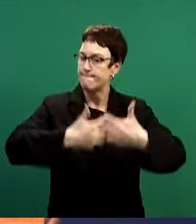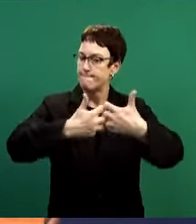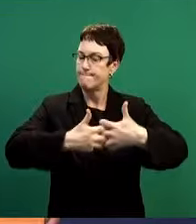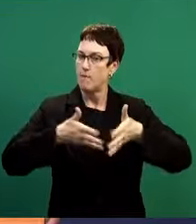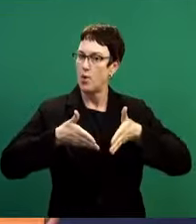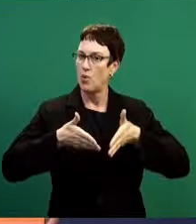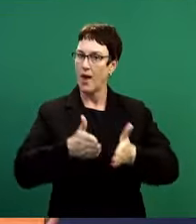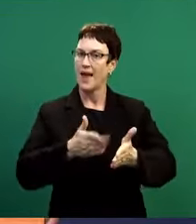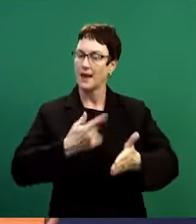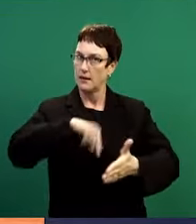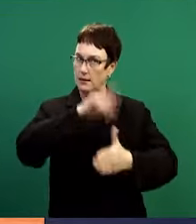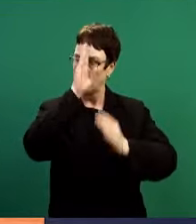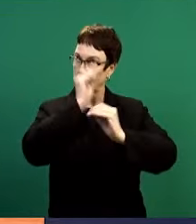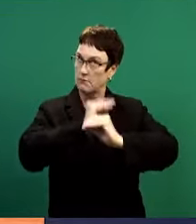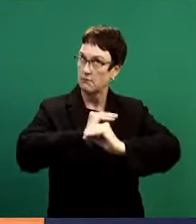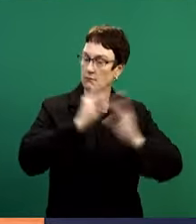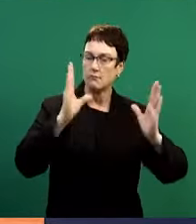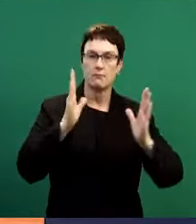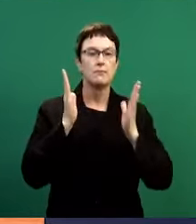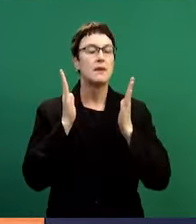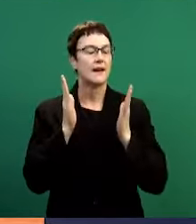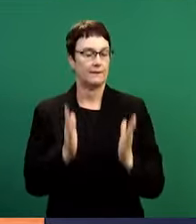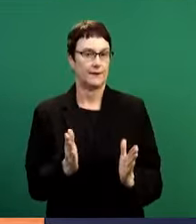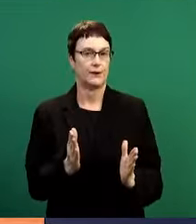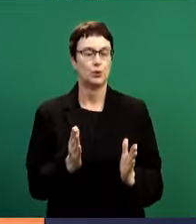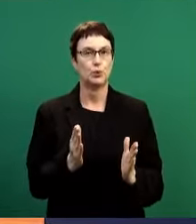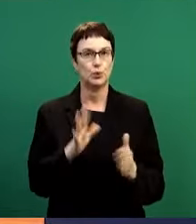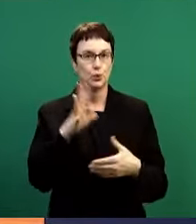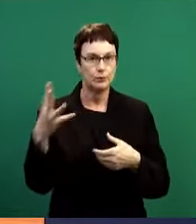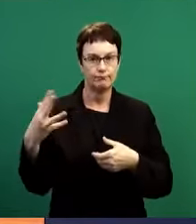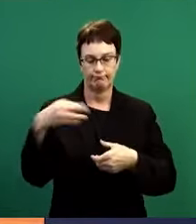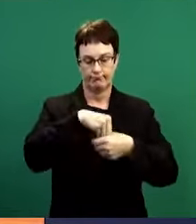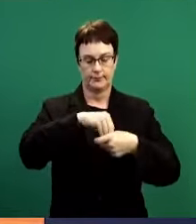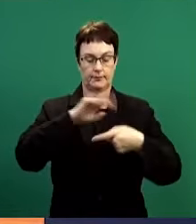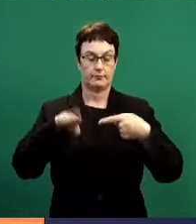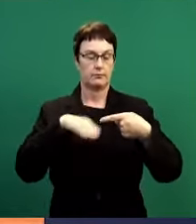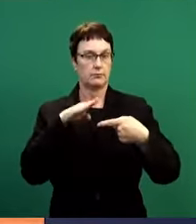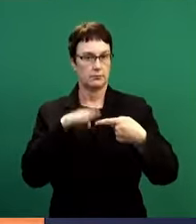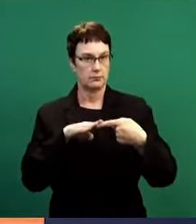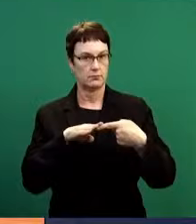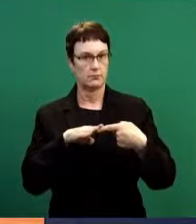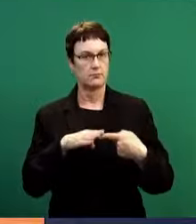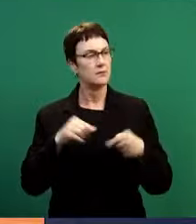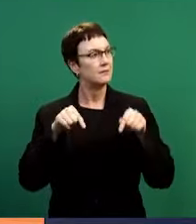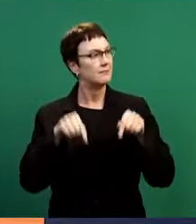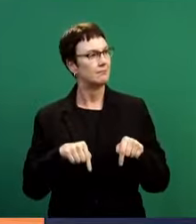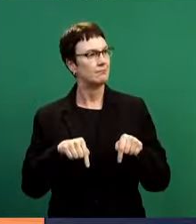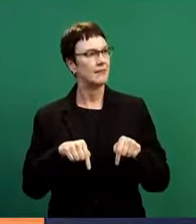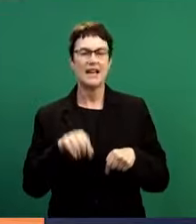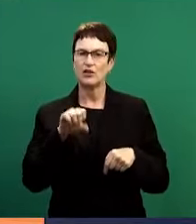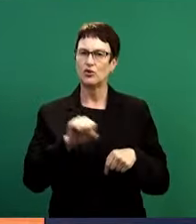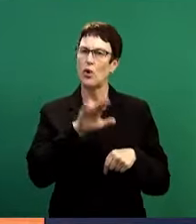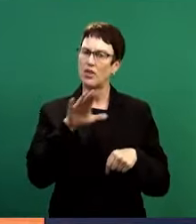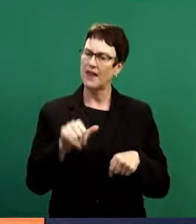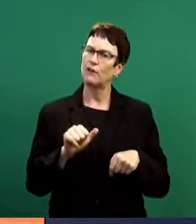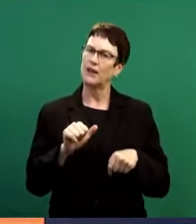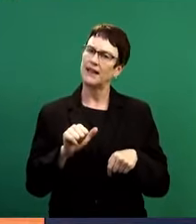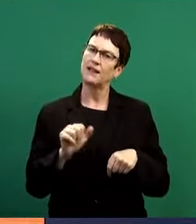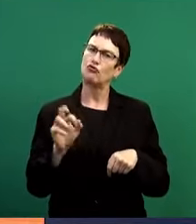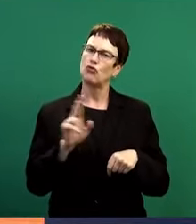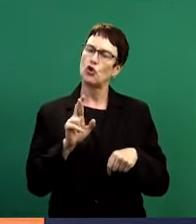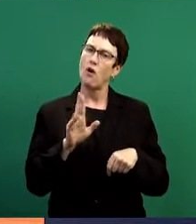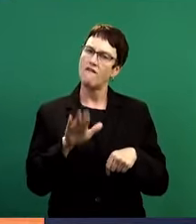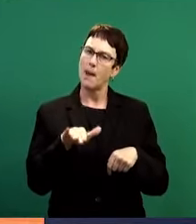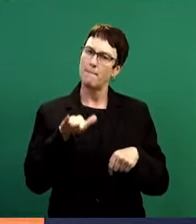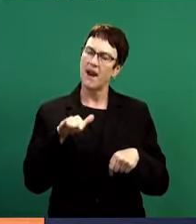would necessarily have to entail having to deal with the capital position of the bank. We are engaged with the